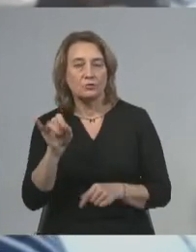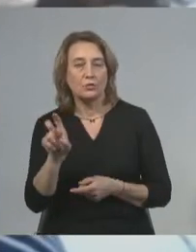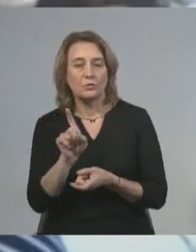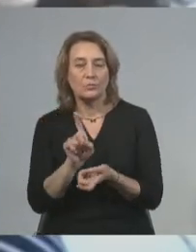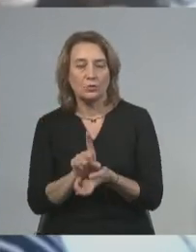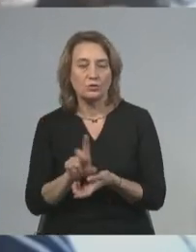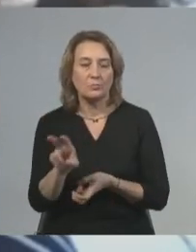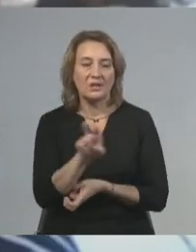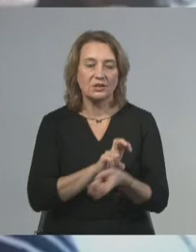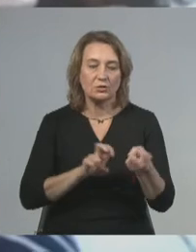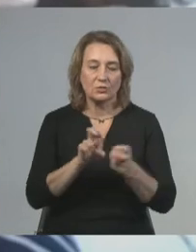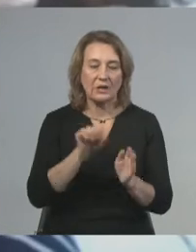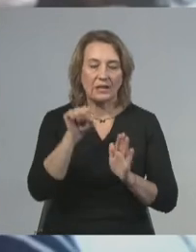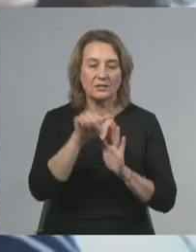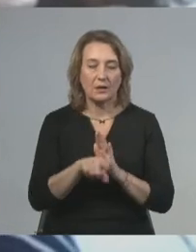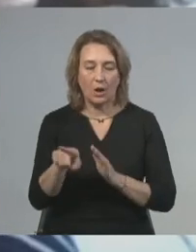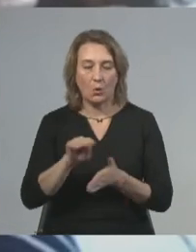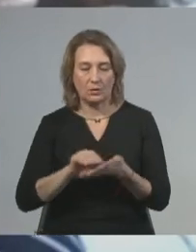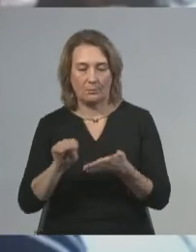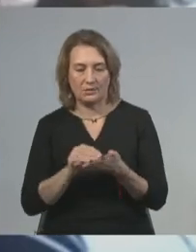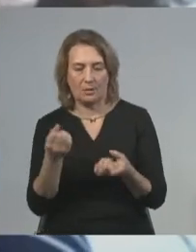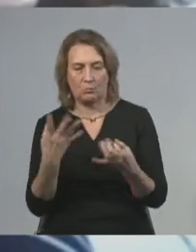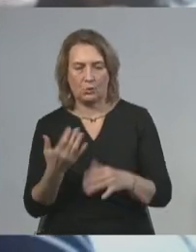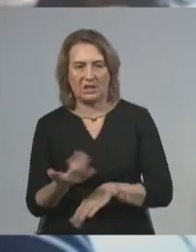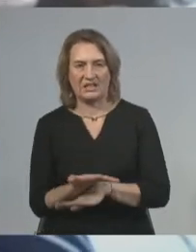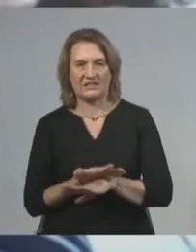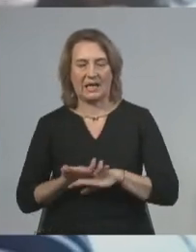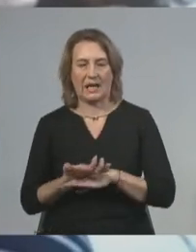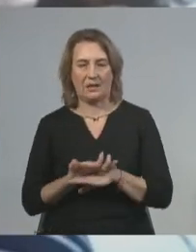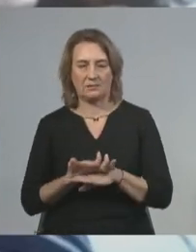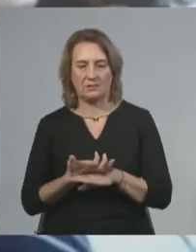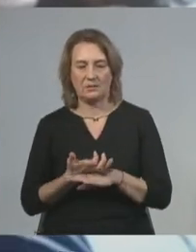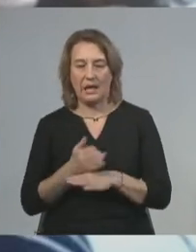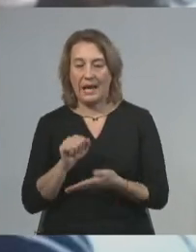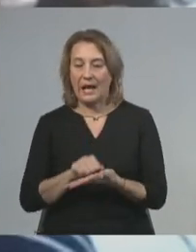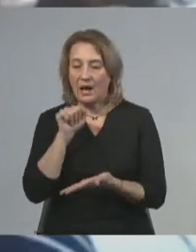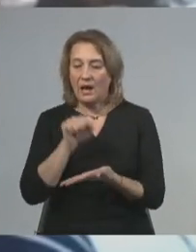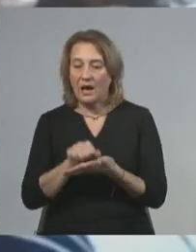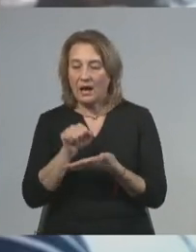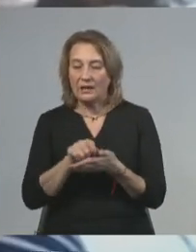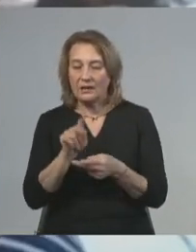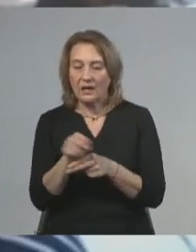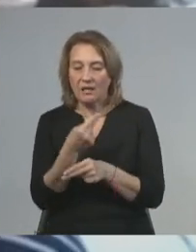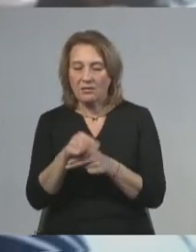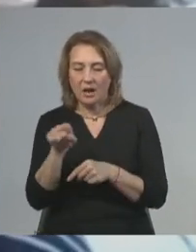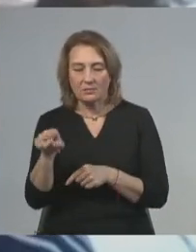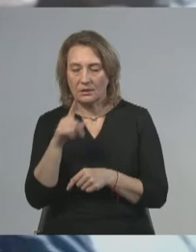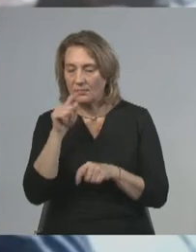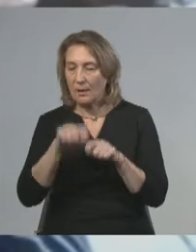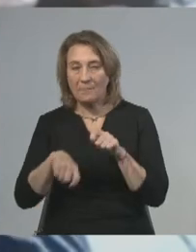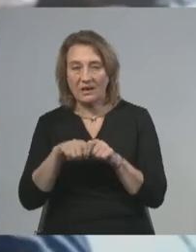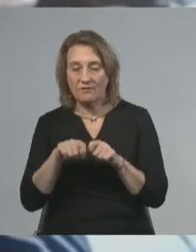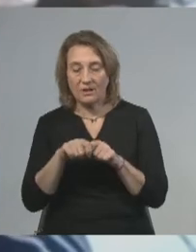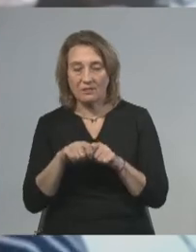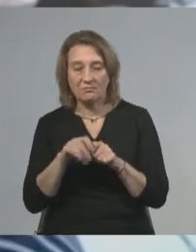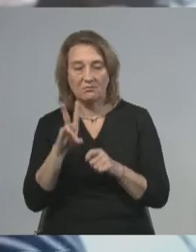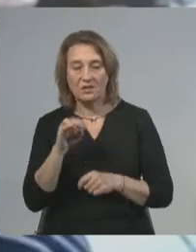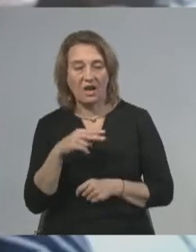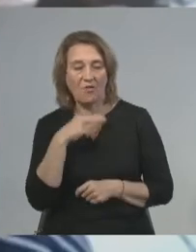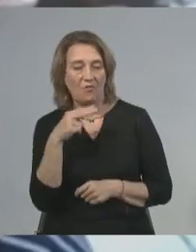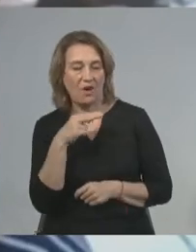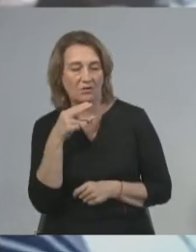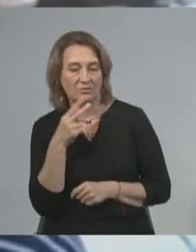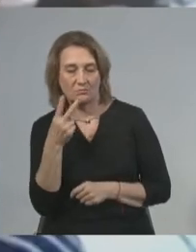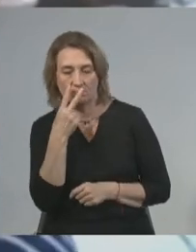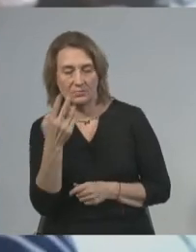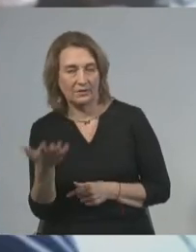sex with a child the editor wasn't there the the they didn't pay attention this wasn't of course out in the printed maybe it was